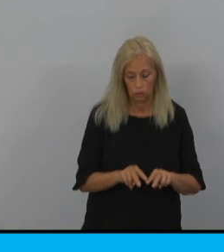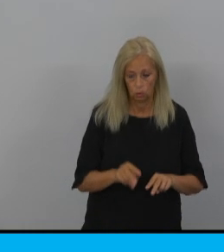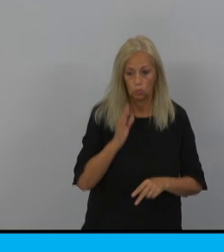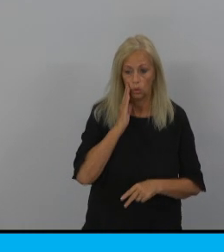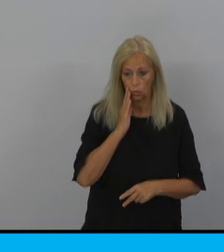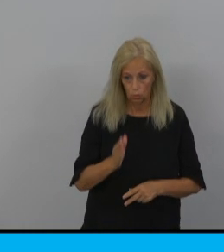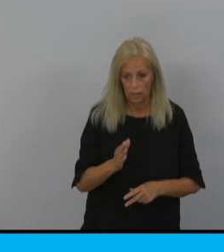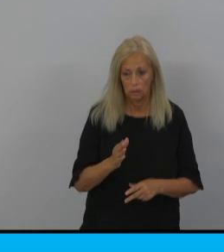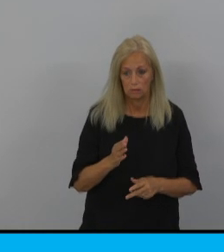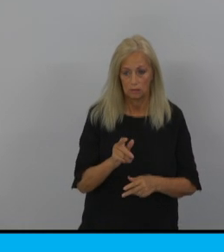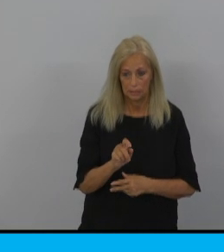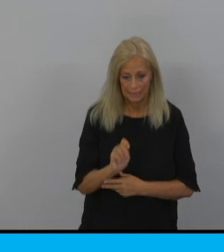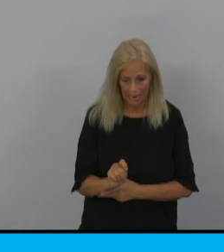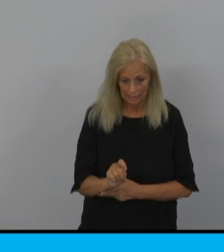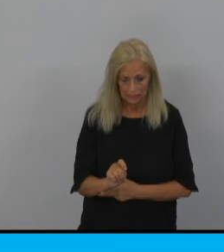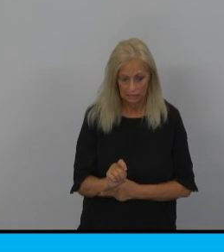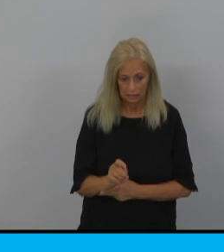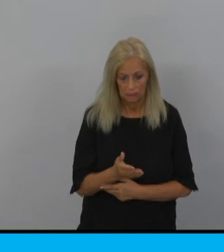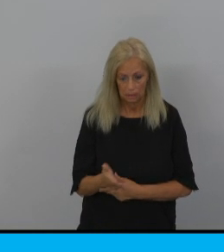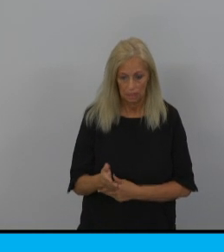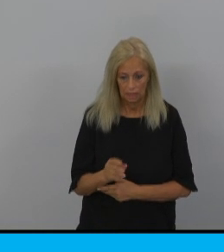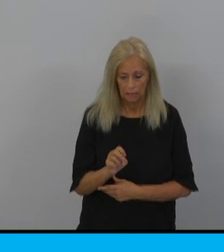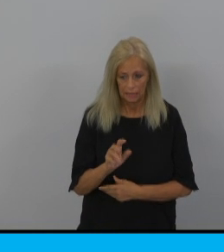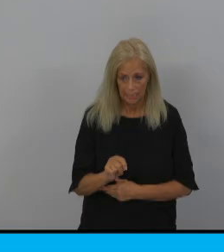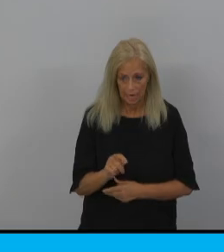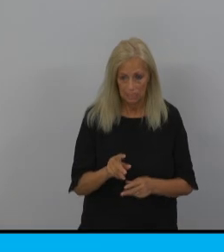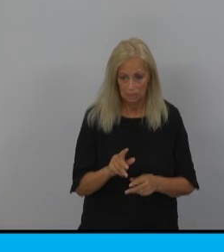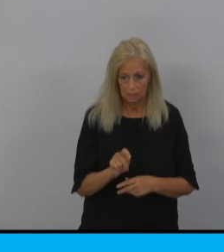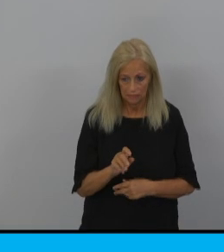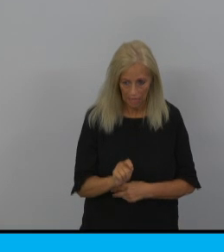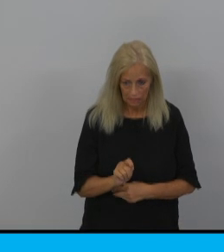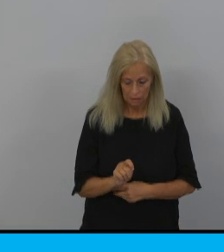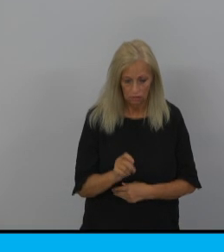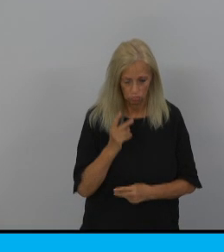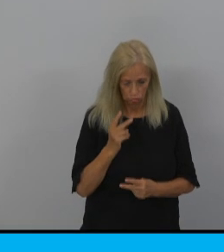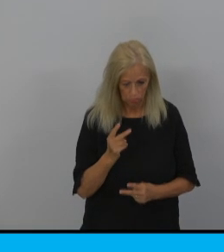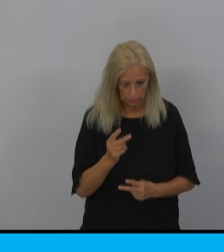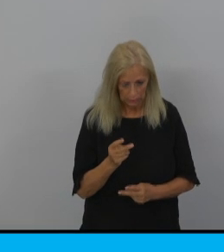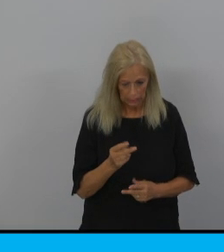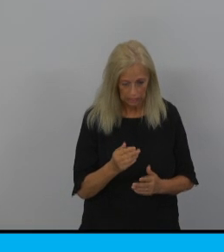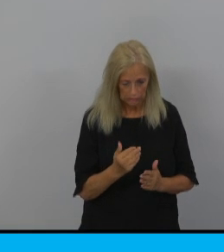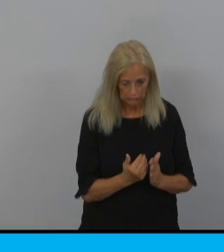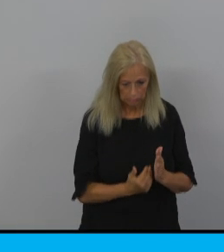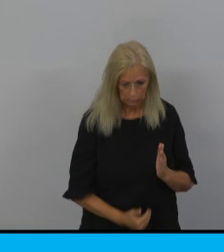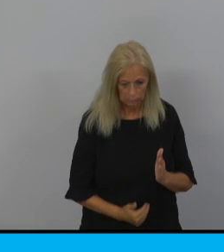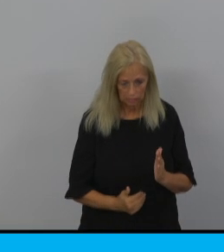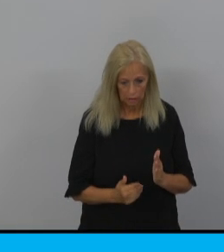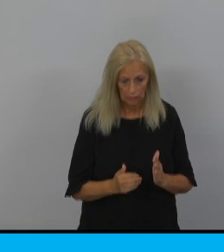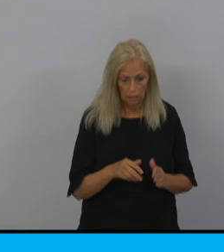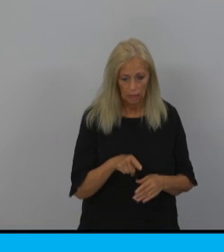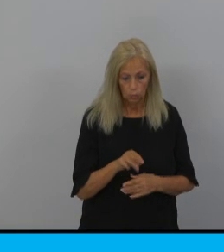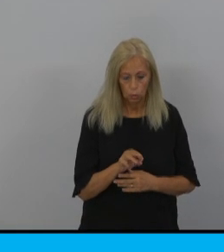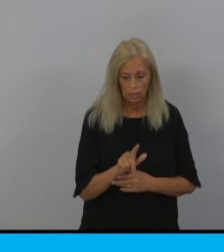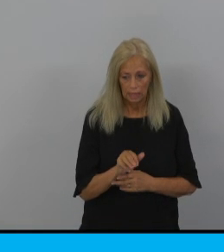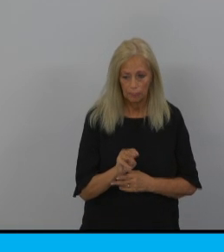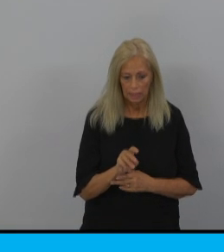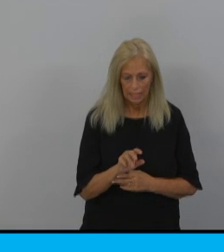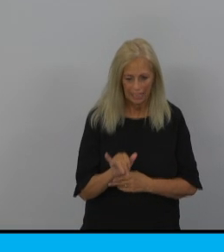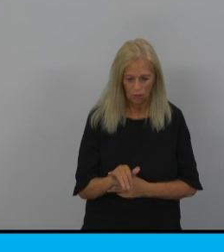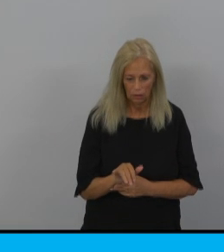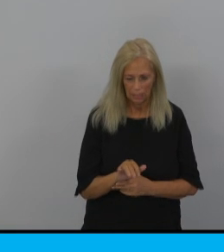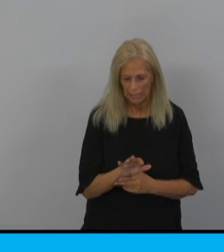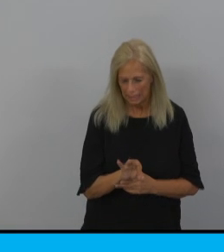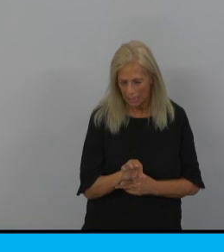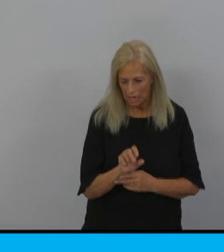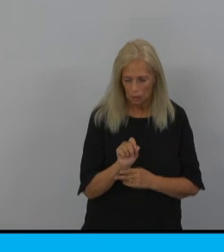will tax on. Our net taxable values, you see those. We had our preliminary values were about